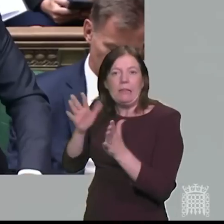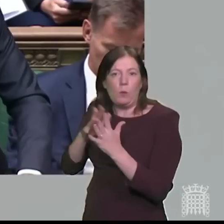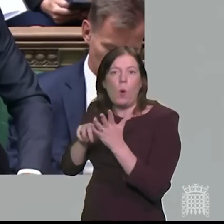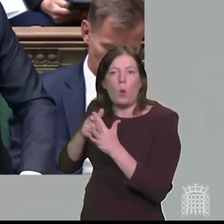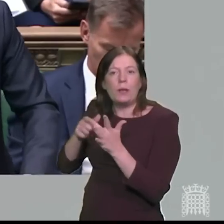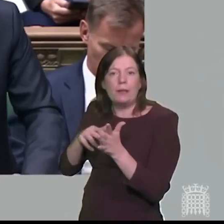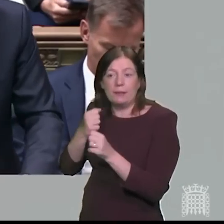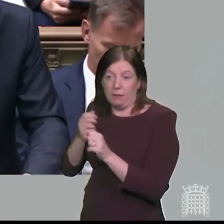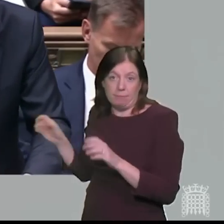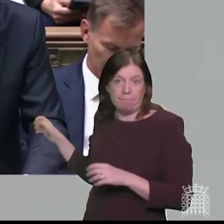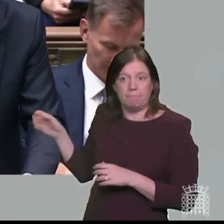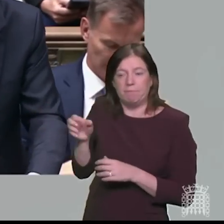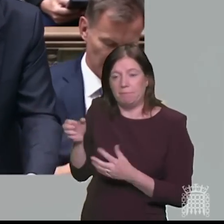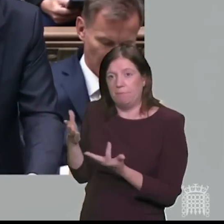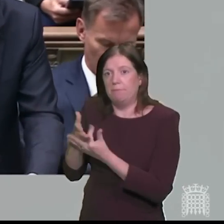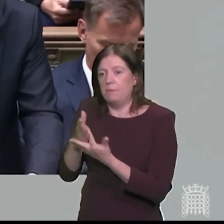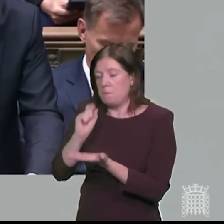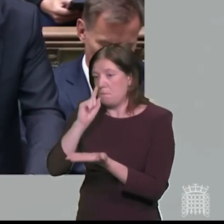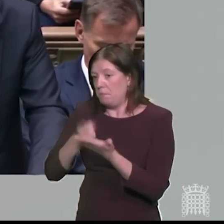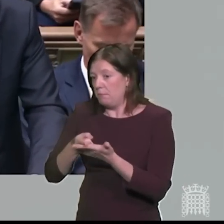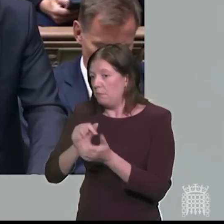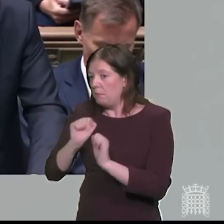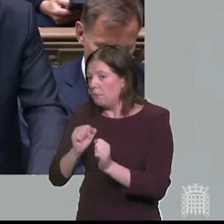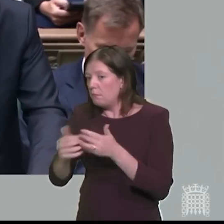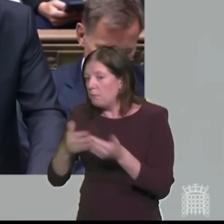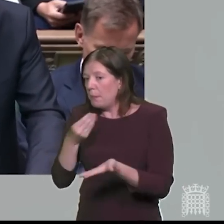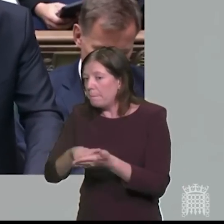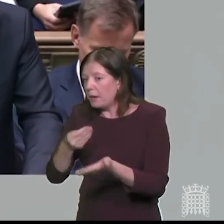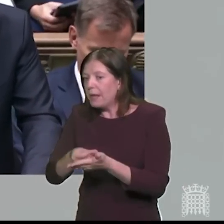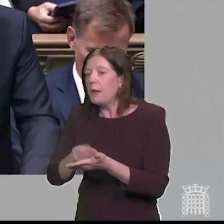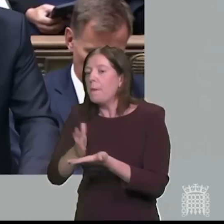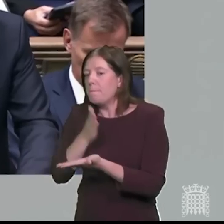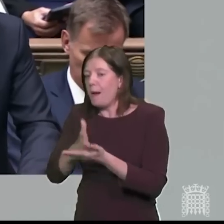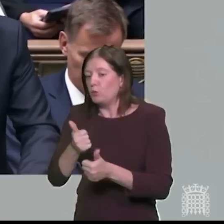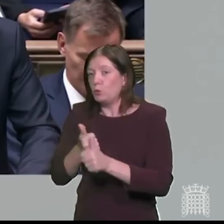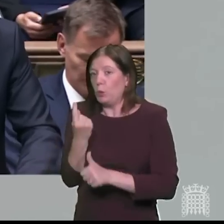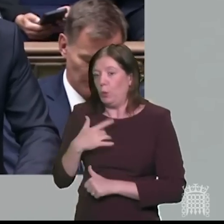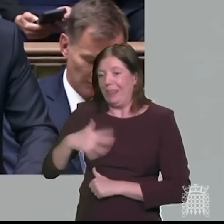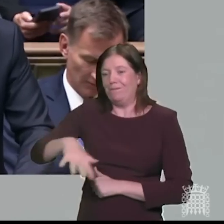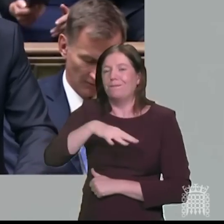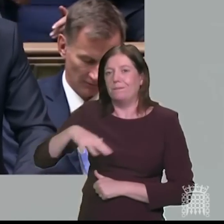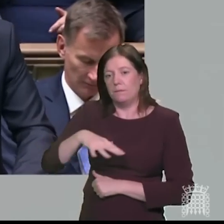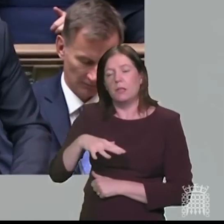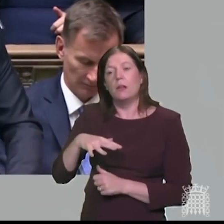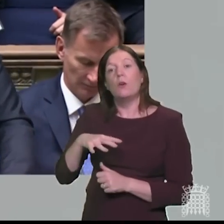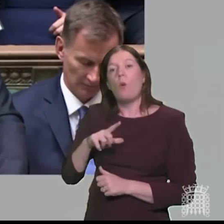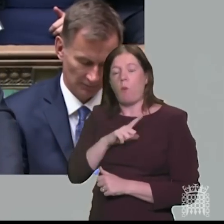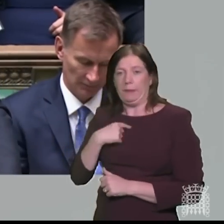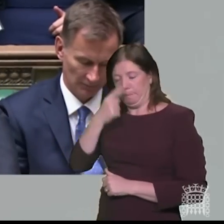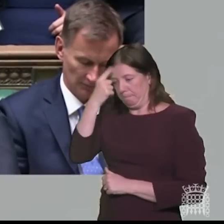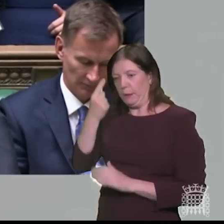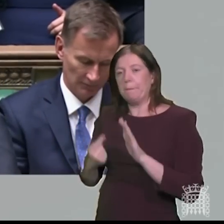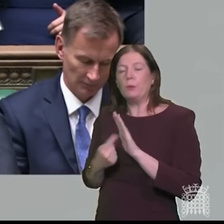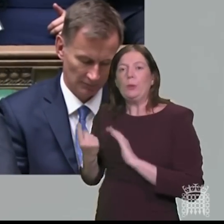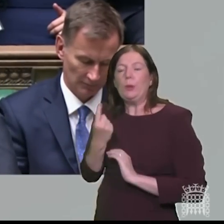and appointed commissioners to ensure that decisions are taken that provide the best outcomes for residents, including the most vulnerable and indeed the